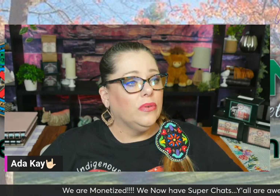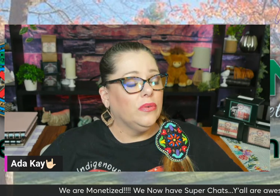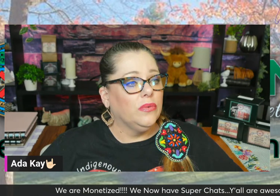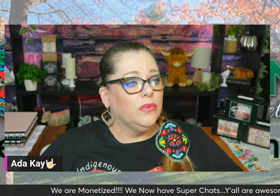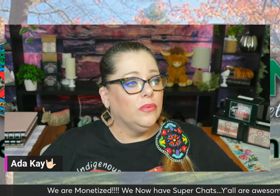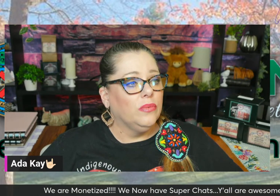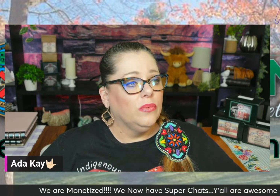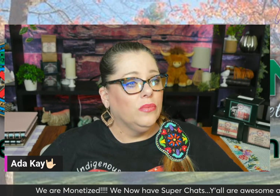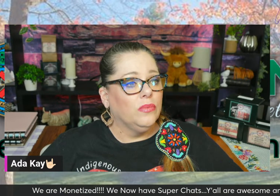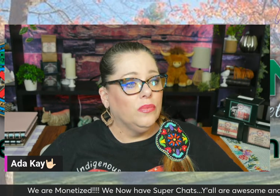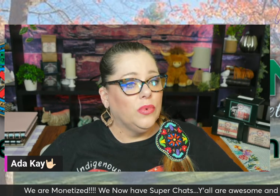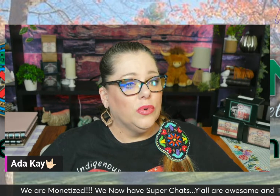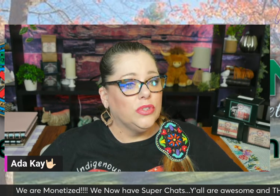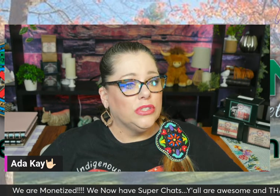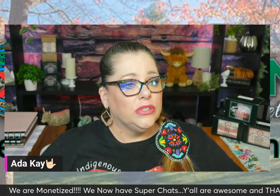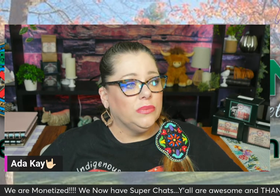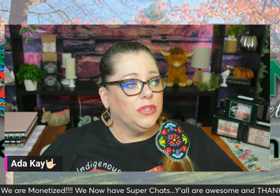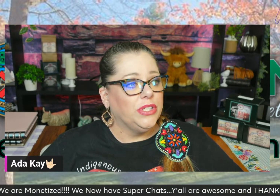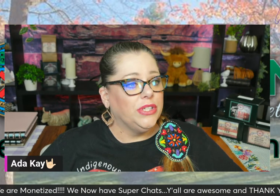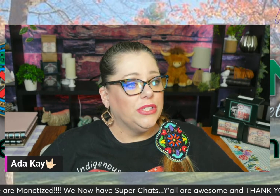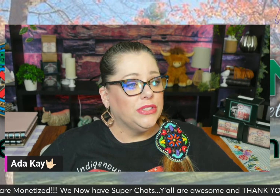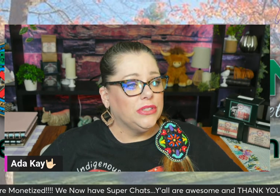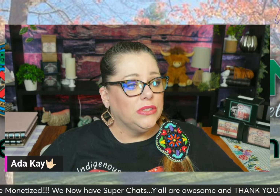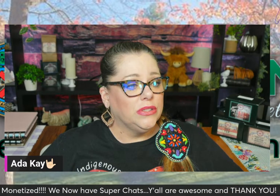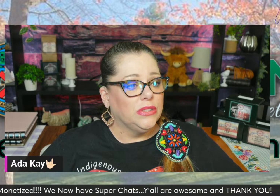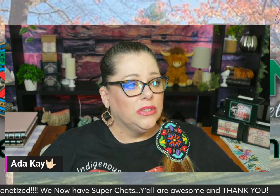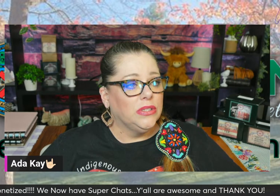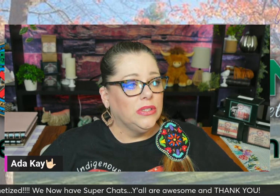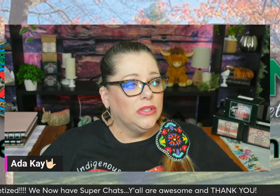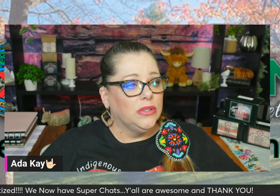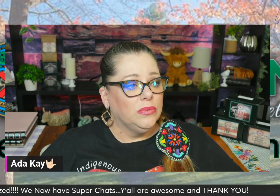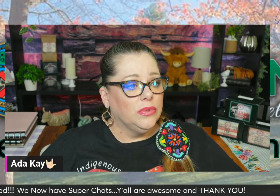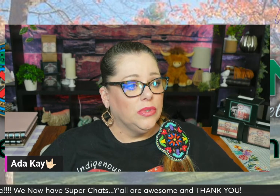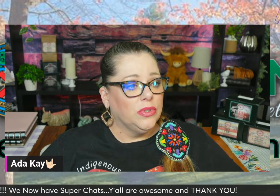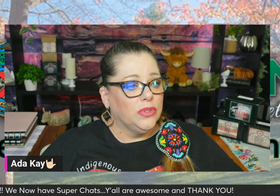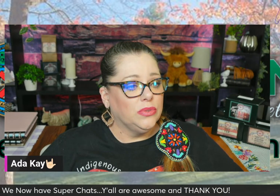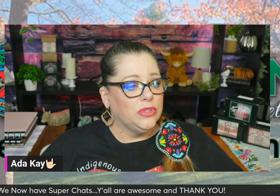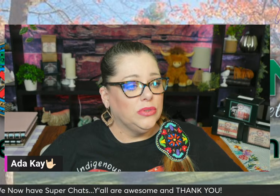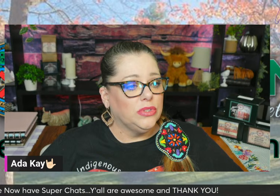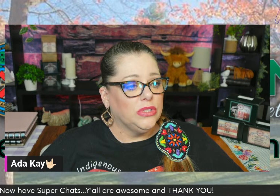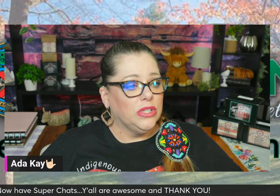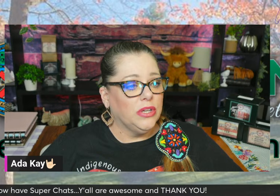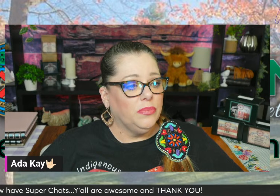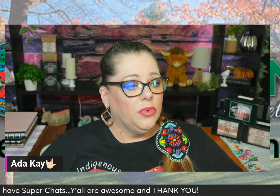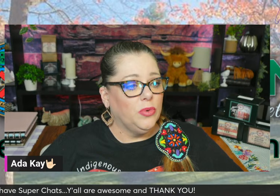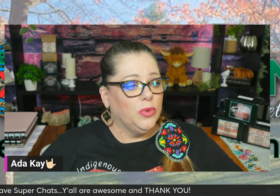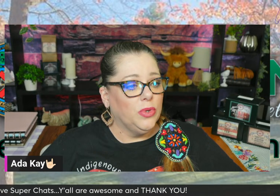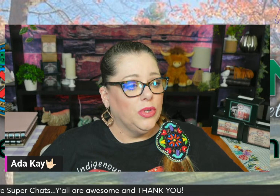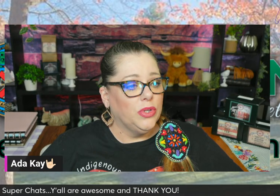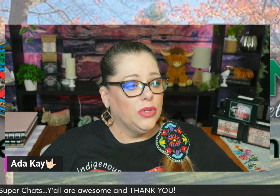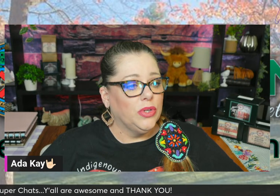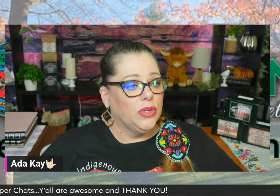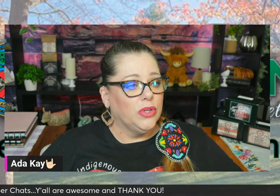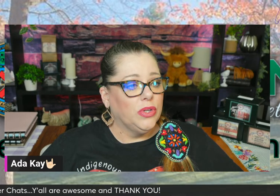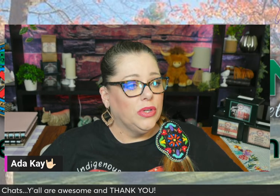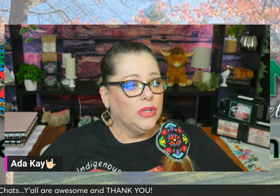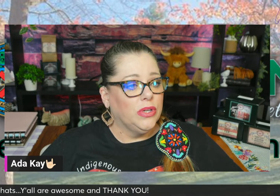government, boards and committees. We're going to go to select board.